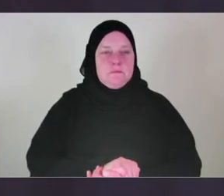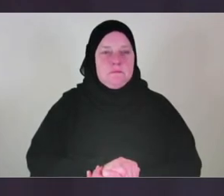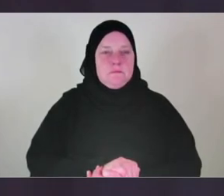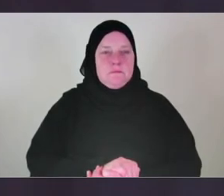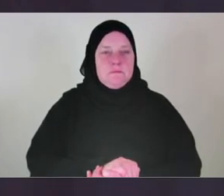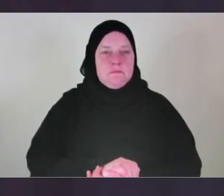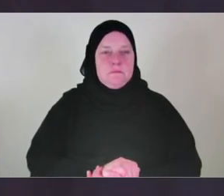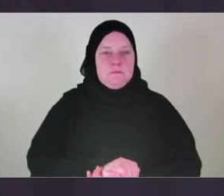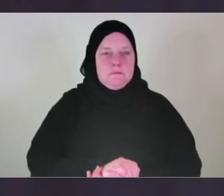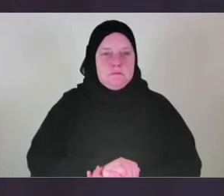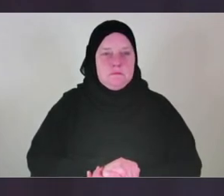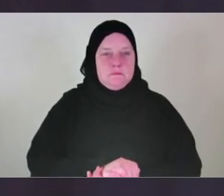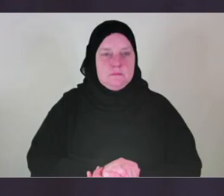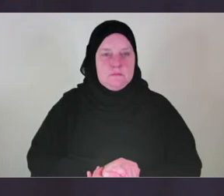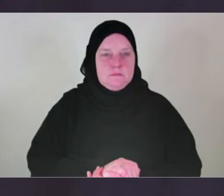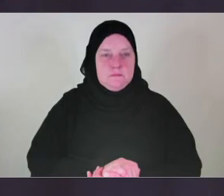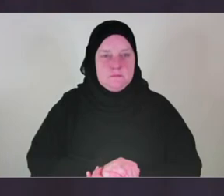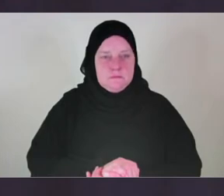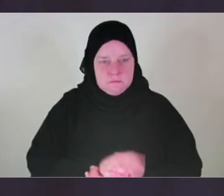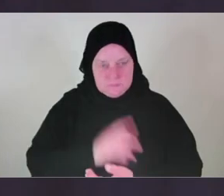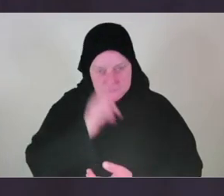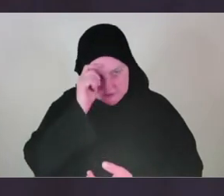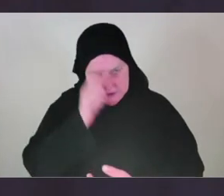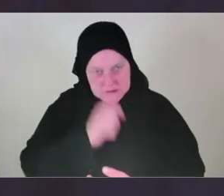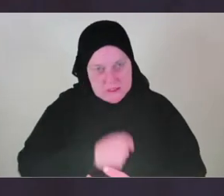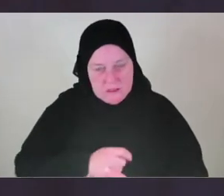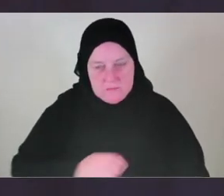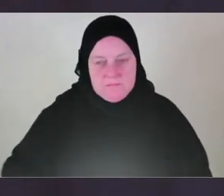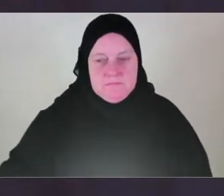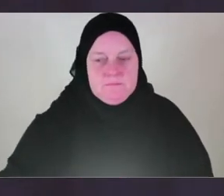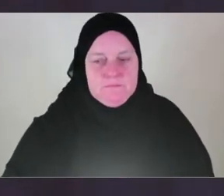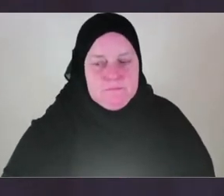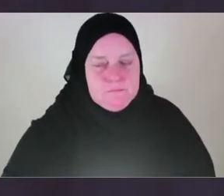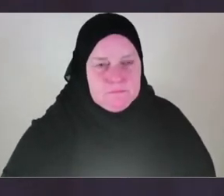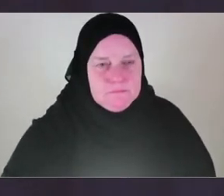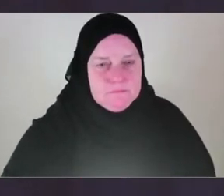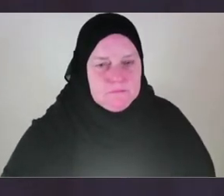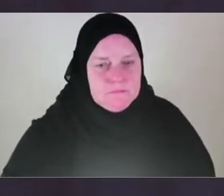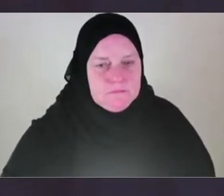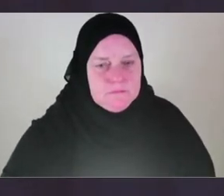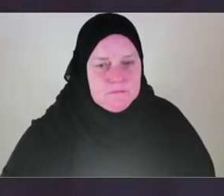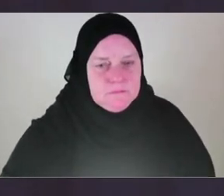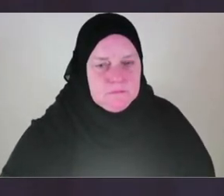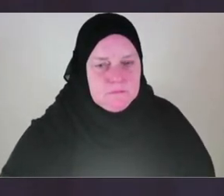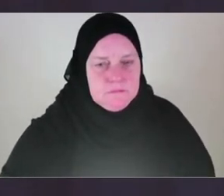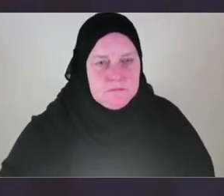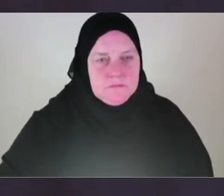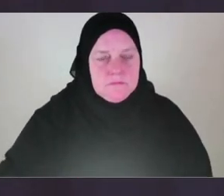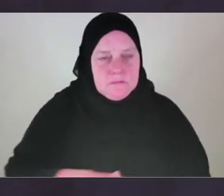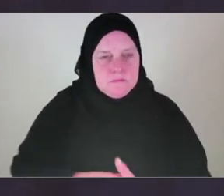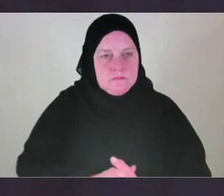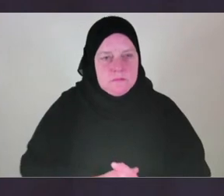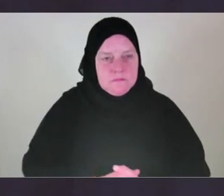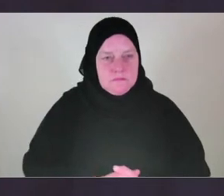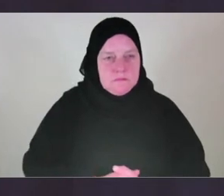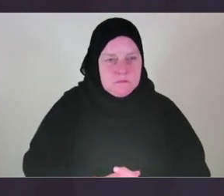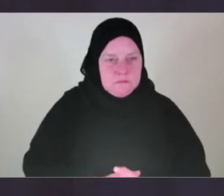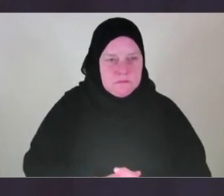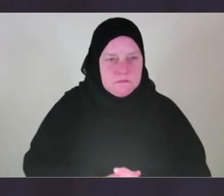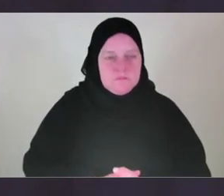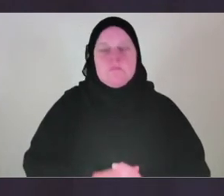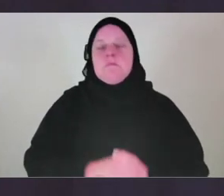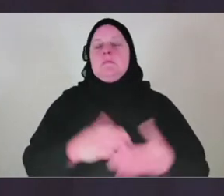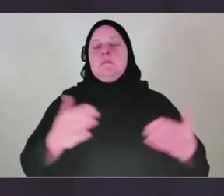Assalamu alaikum wa rahmatullahi wa barakatuh, and welcome all to the Imam Hussein Islamic Center, either in person or virtually.